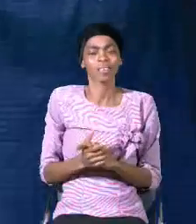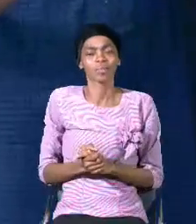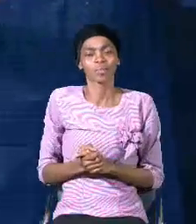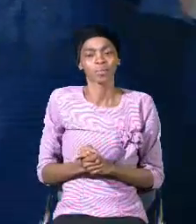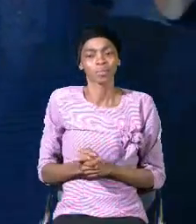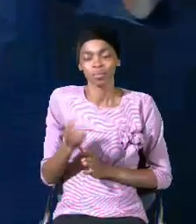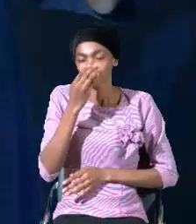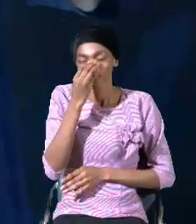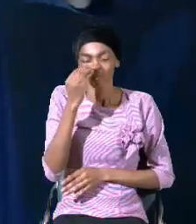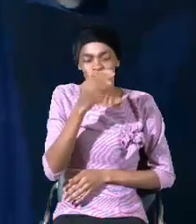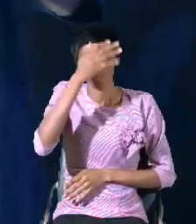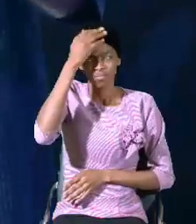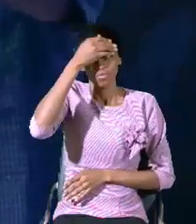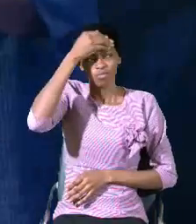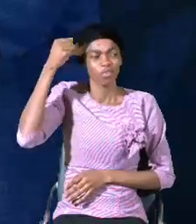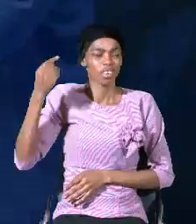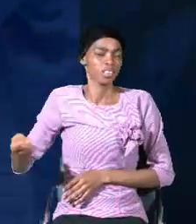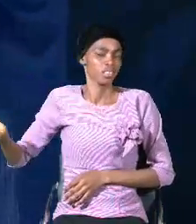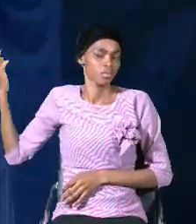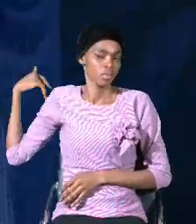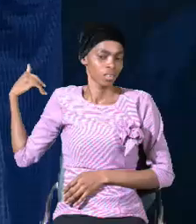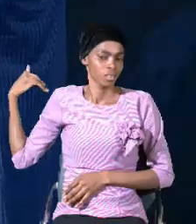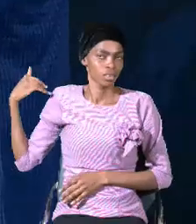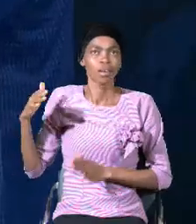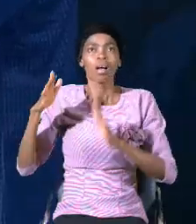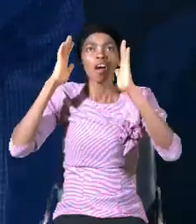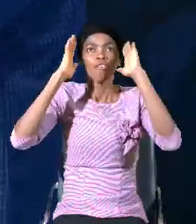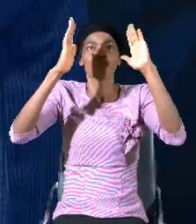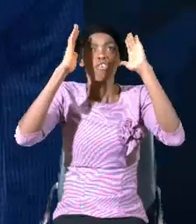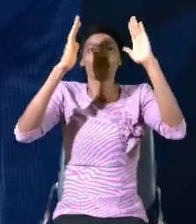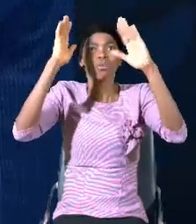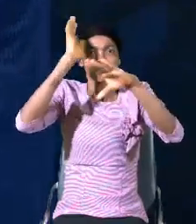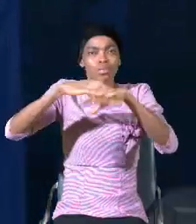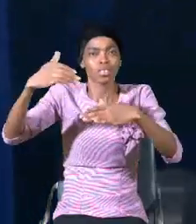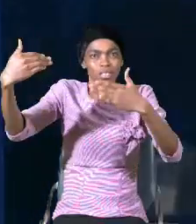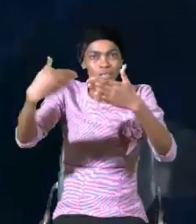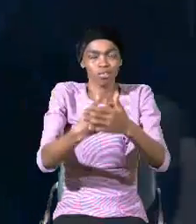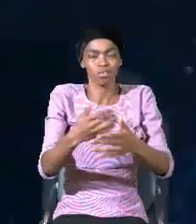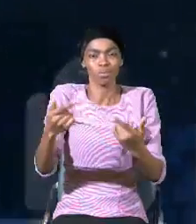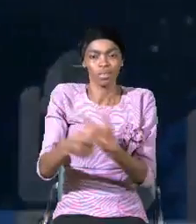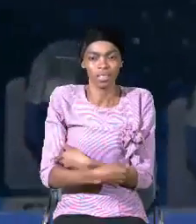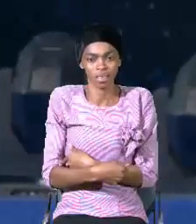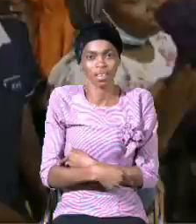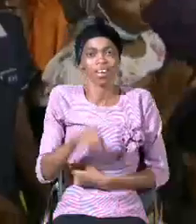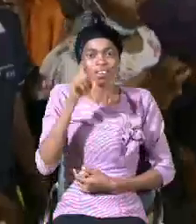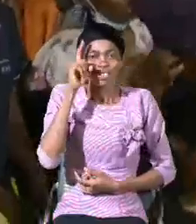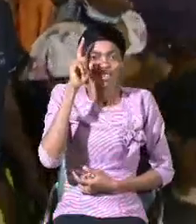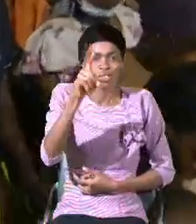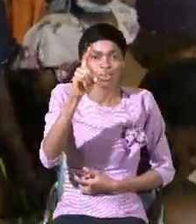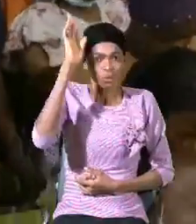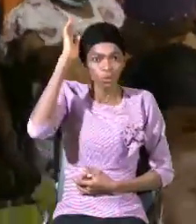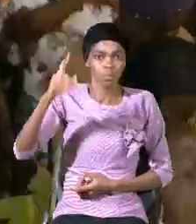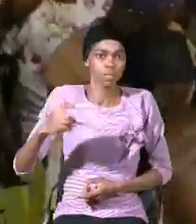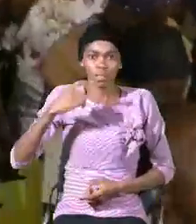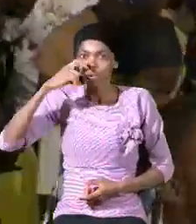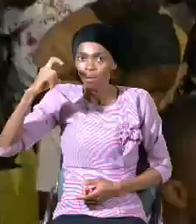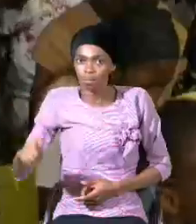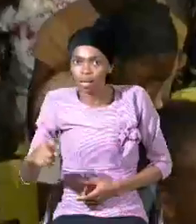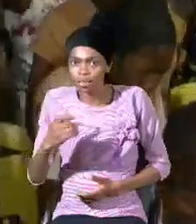Forget the past. Focus on this new day. You will decree